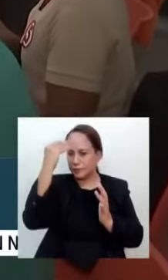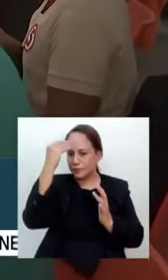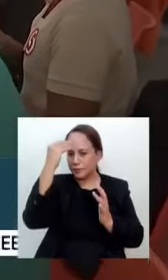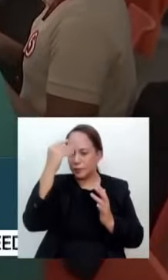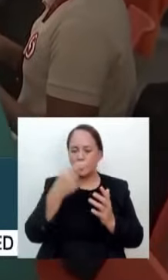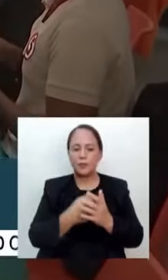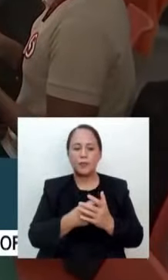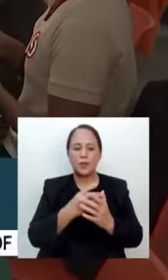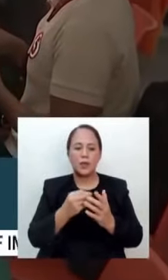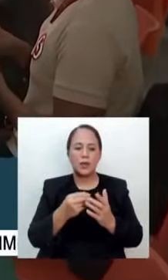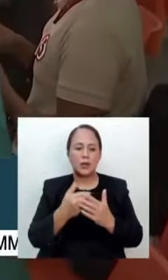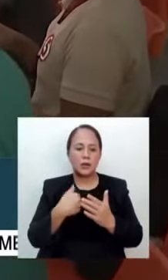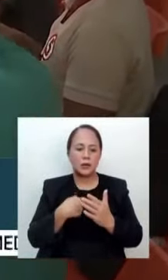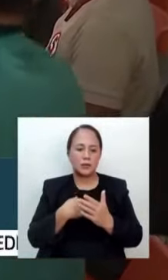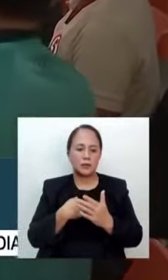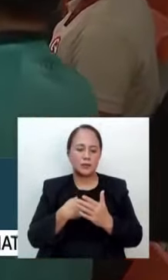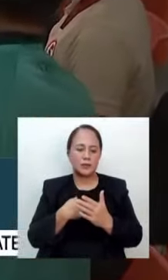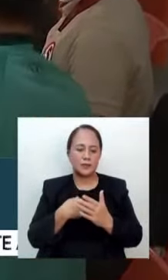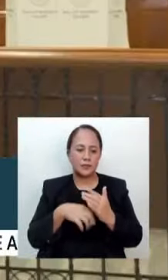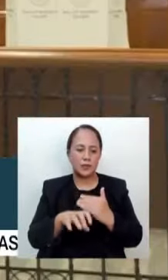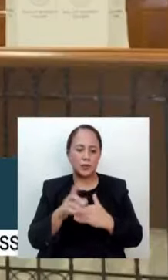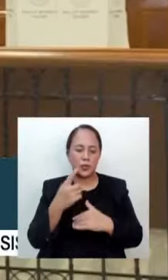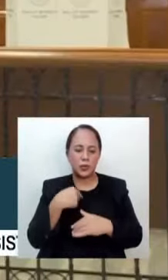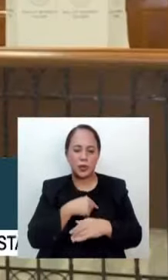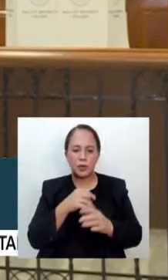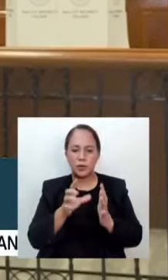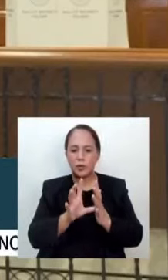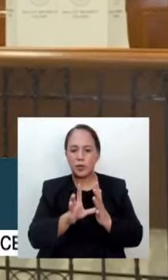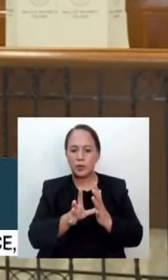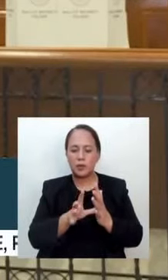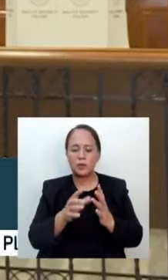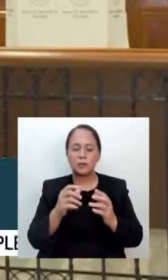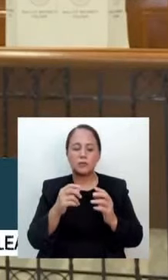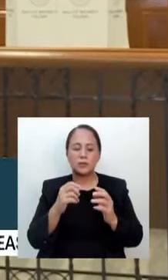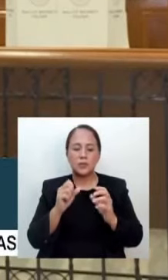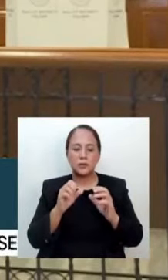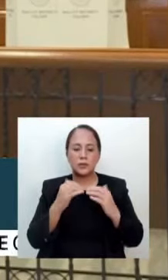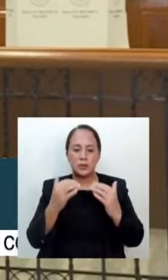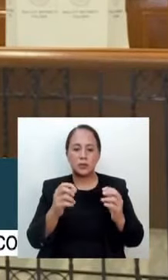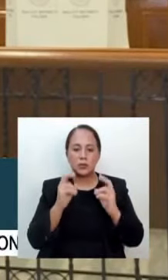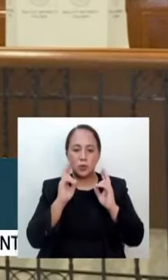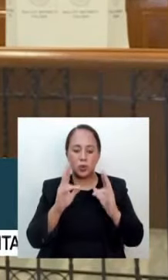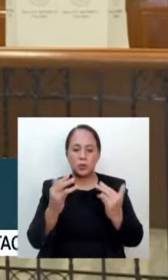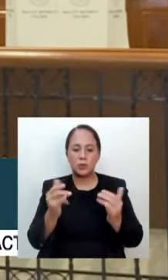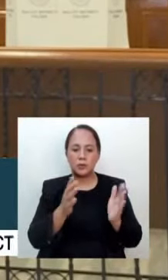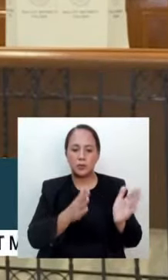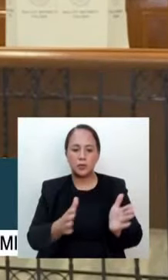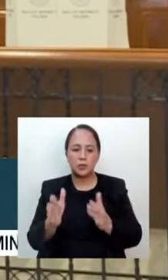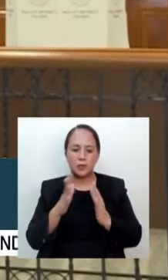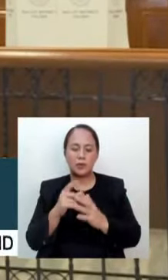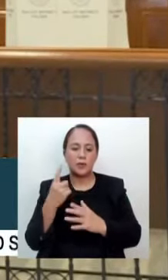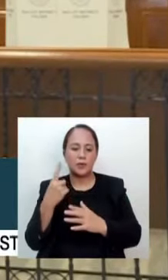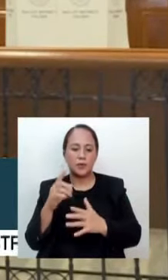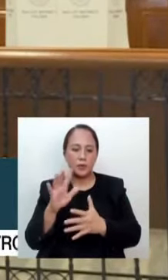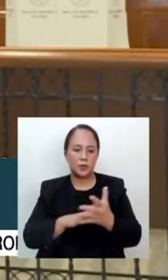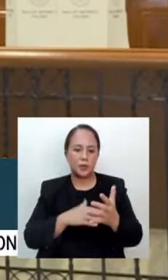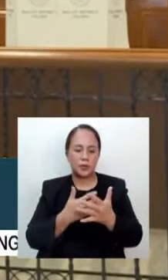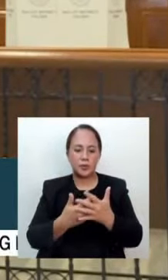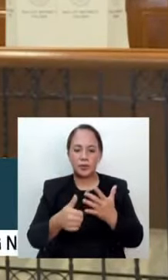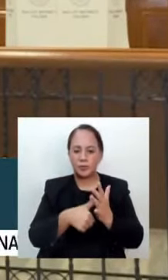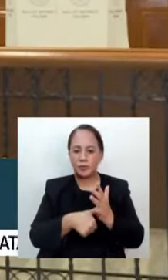upon entry. And of course, we are at the COMELEC Session Hall now in preparation for the scheduled voting